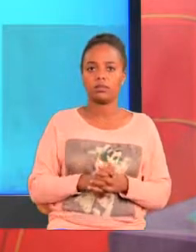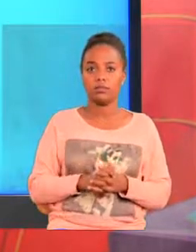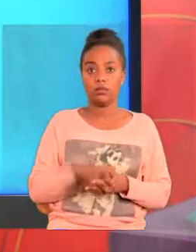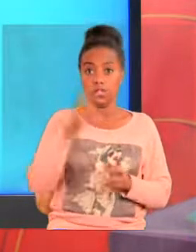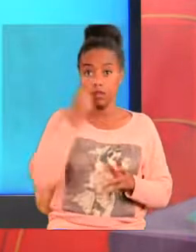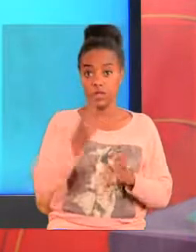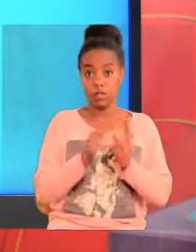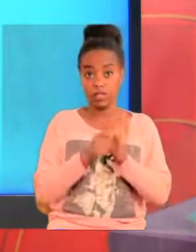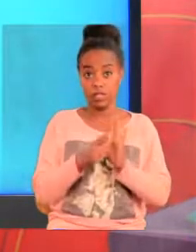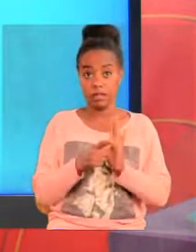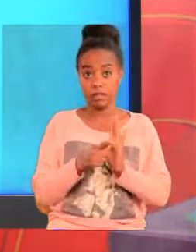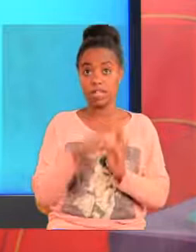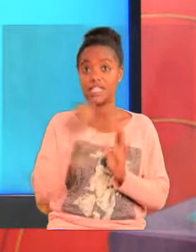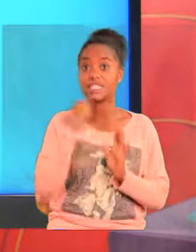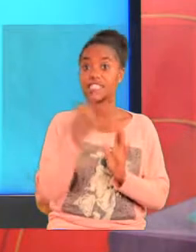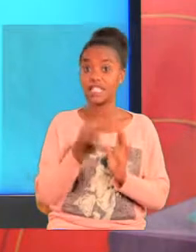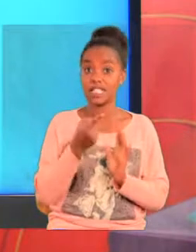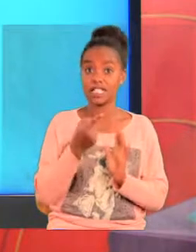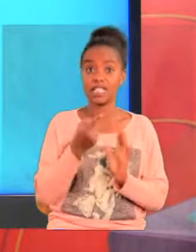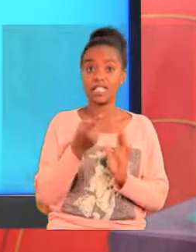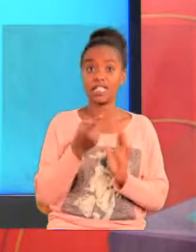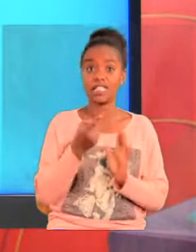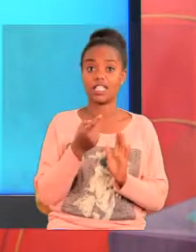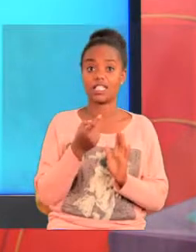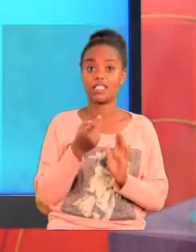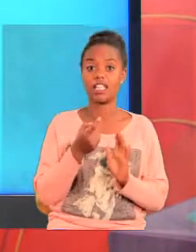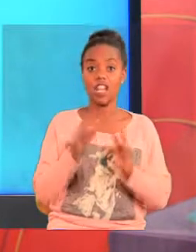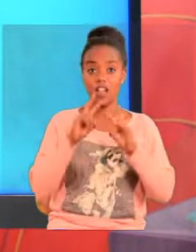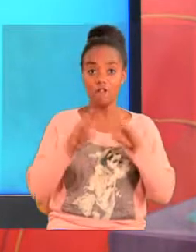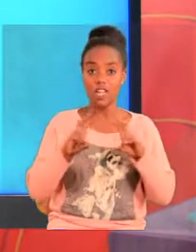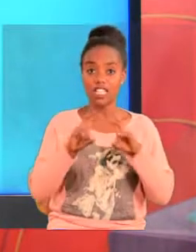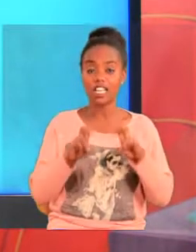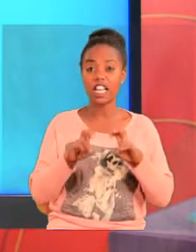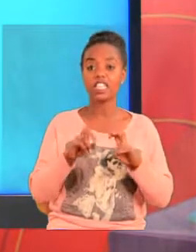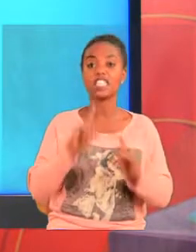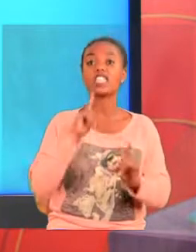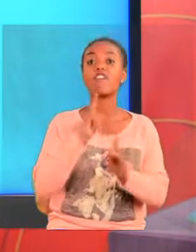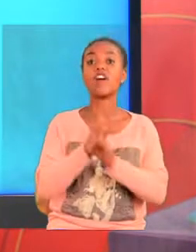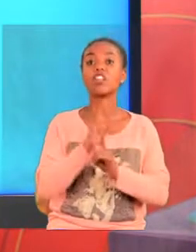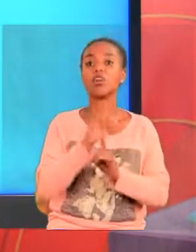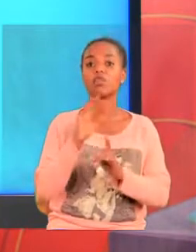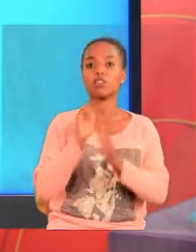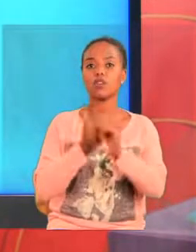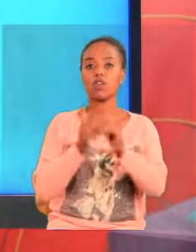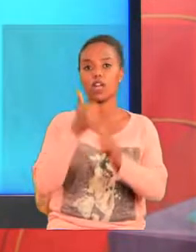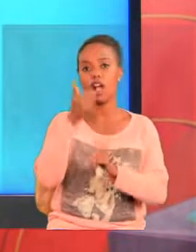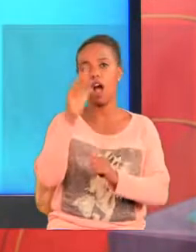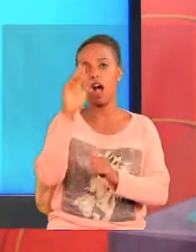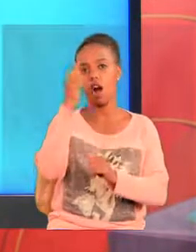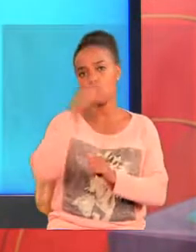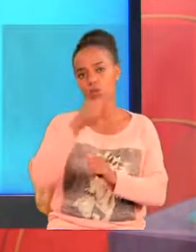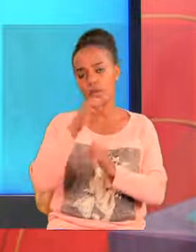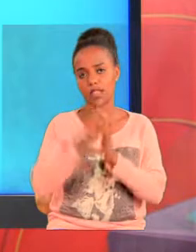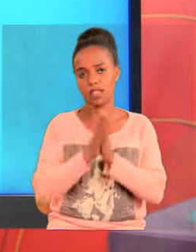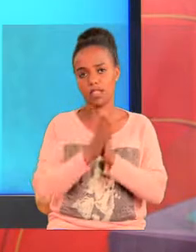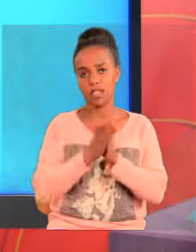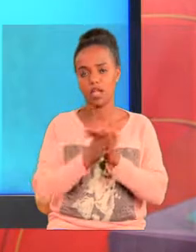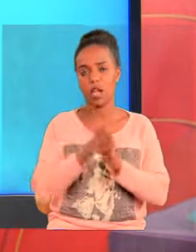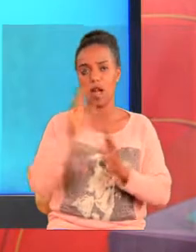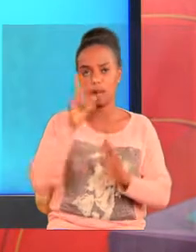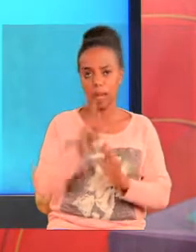Look, this one here, it says investigate the validity of the following argument.